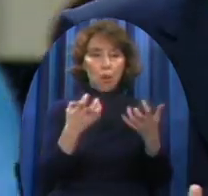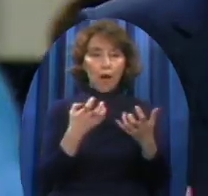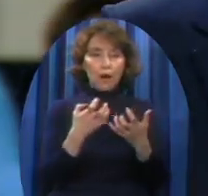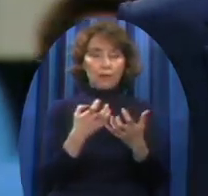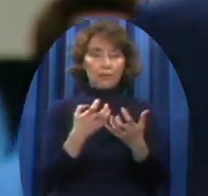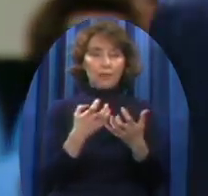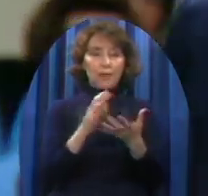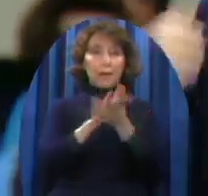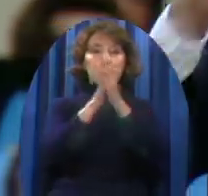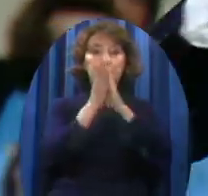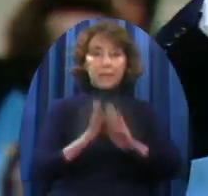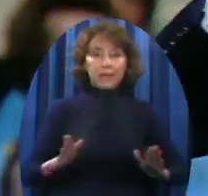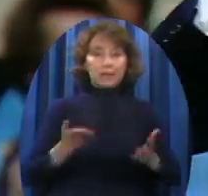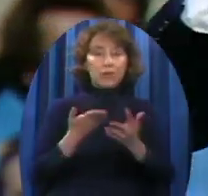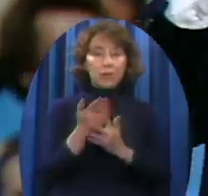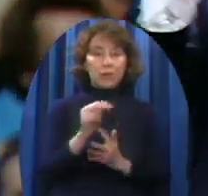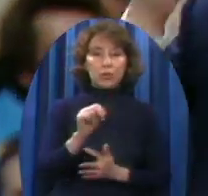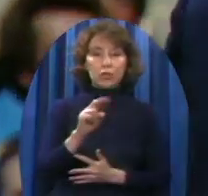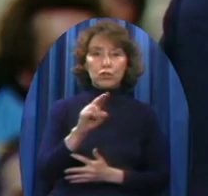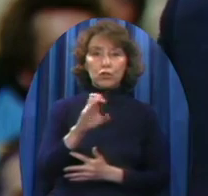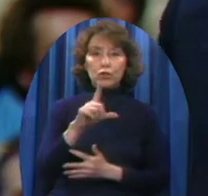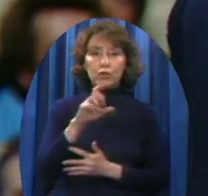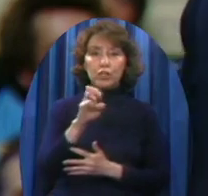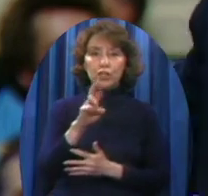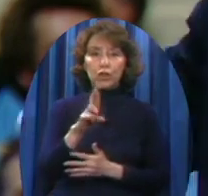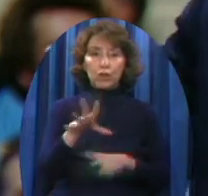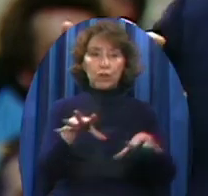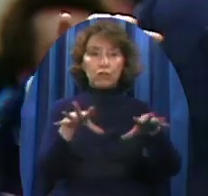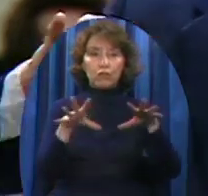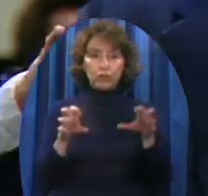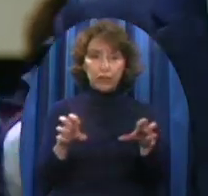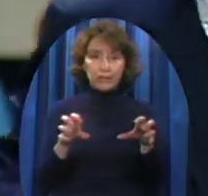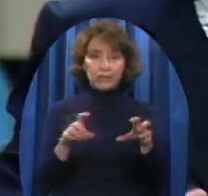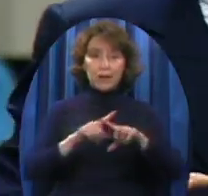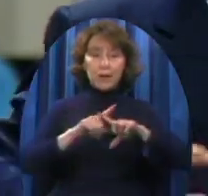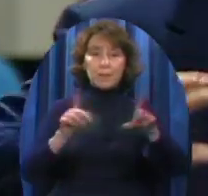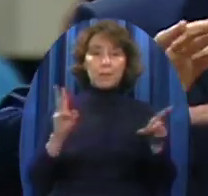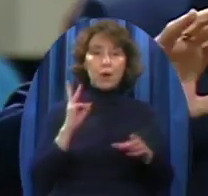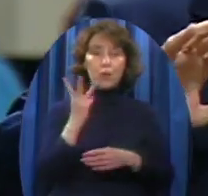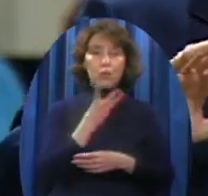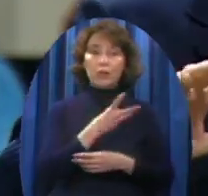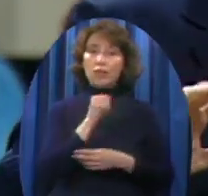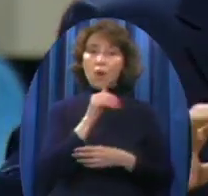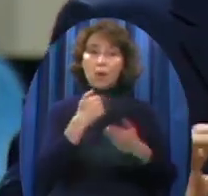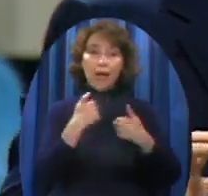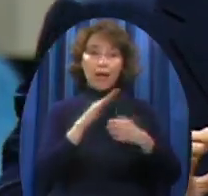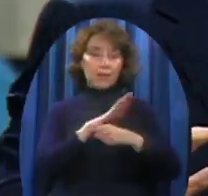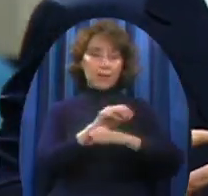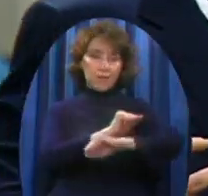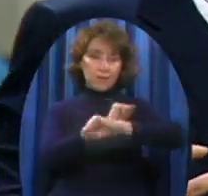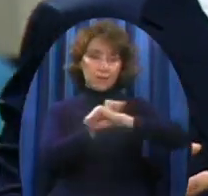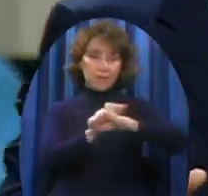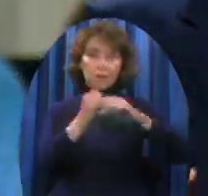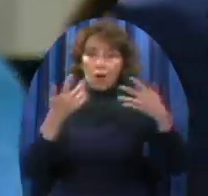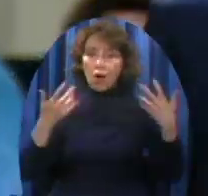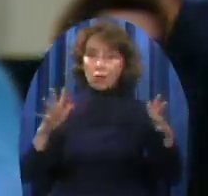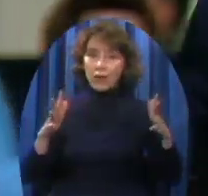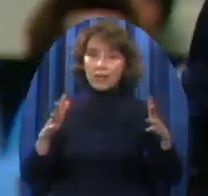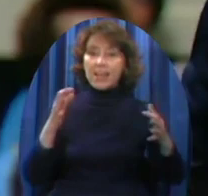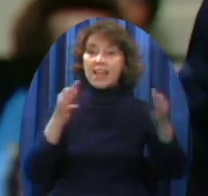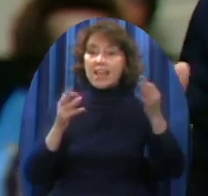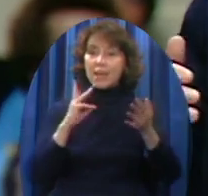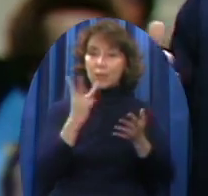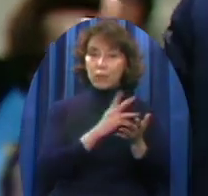been frozen for a number of years already. The idea is if we will disarm and we will lay down